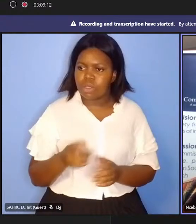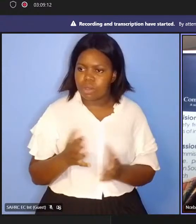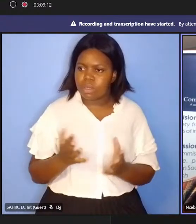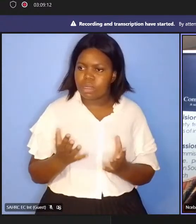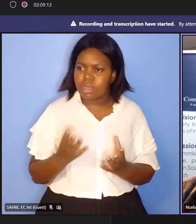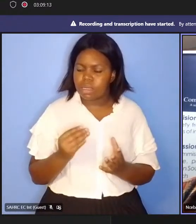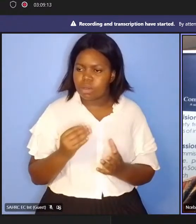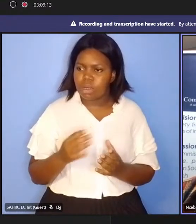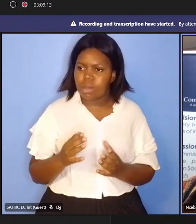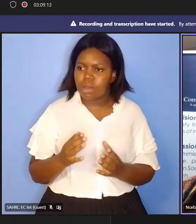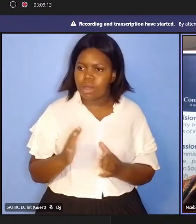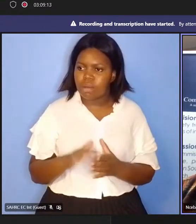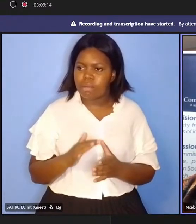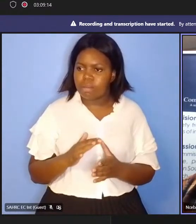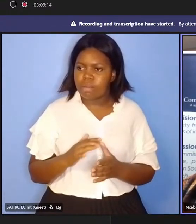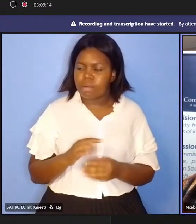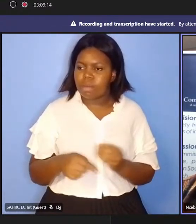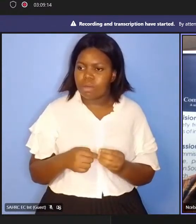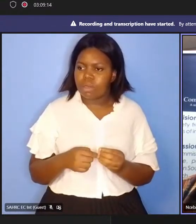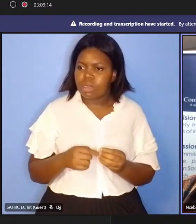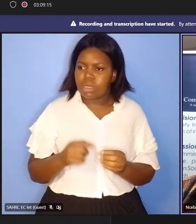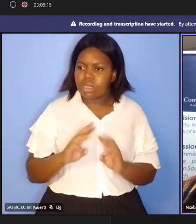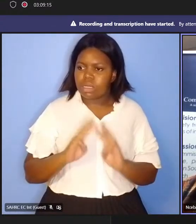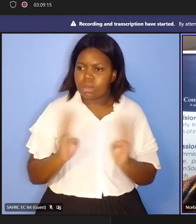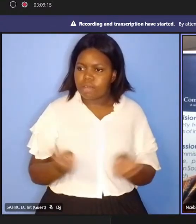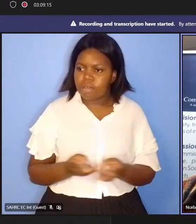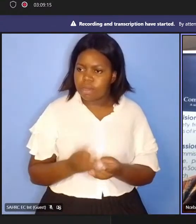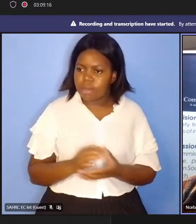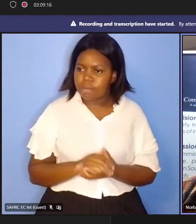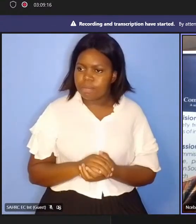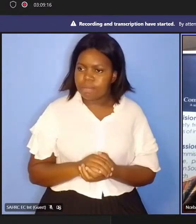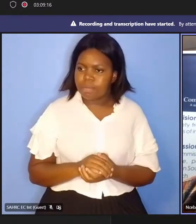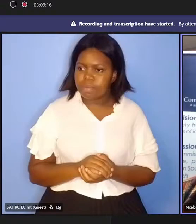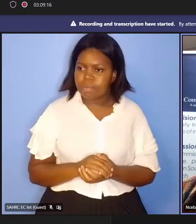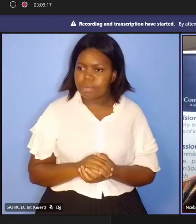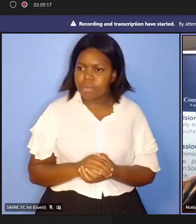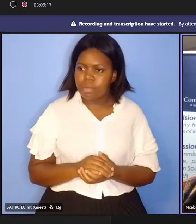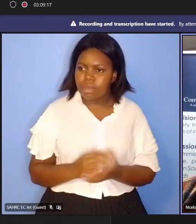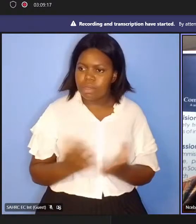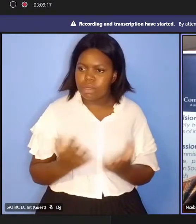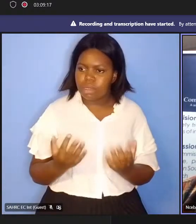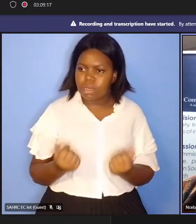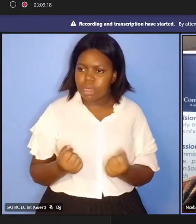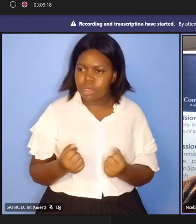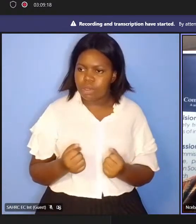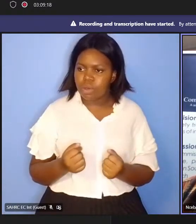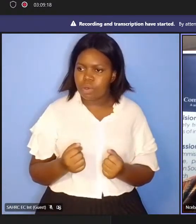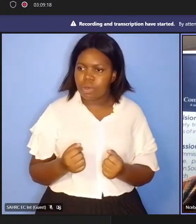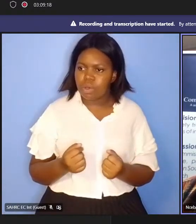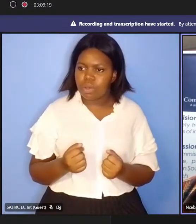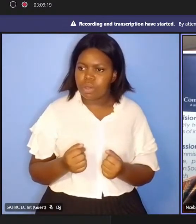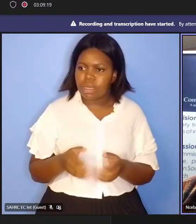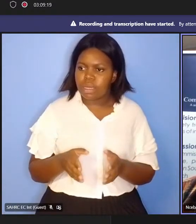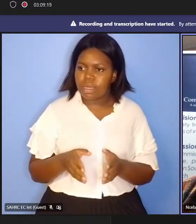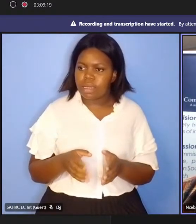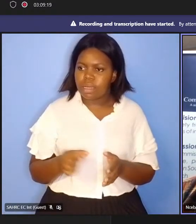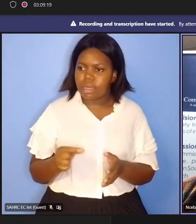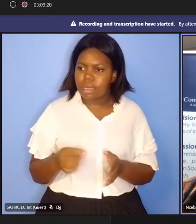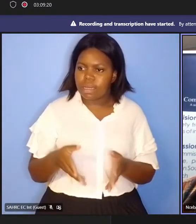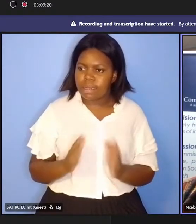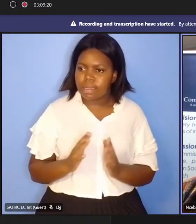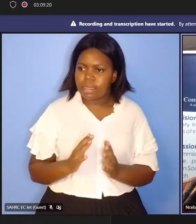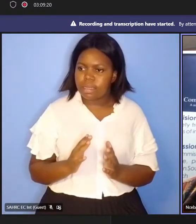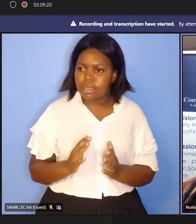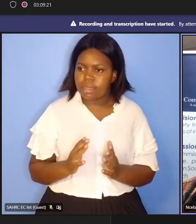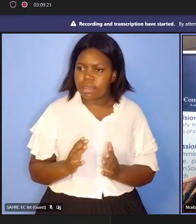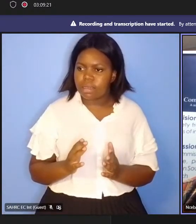Africa. And the fact that we still have guidelines which are still in draft forms also allows,